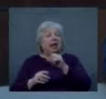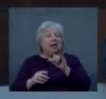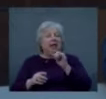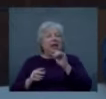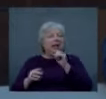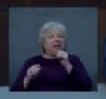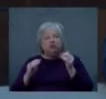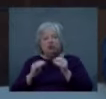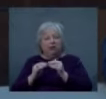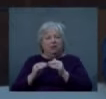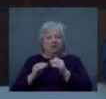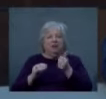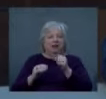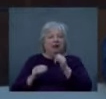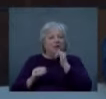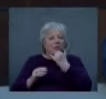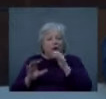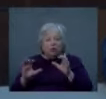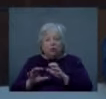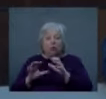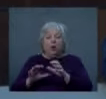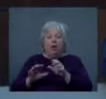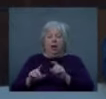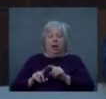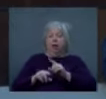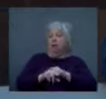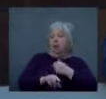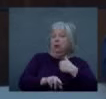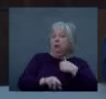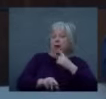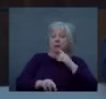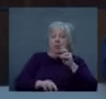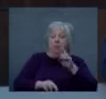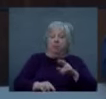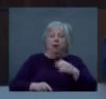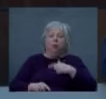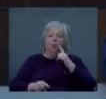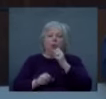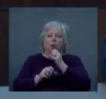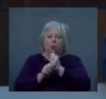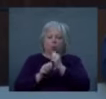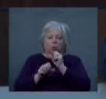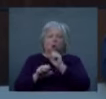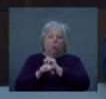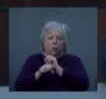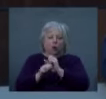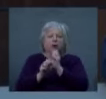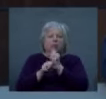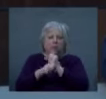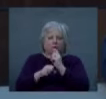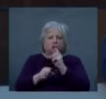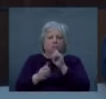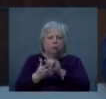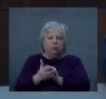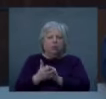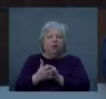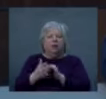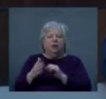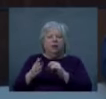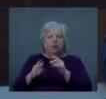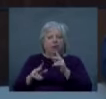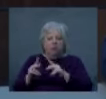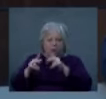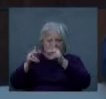wrongdoing, as long as I'm the mayor of this city, we will work to make certain that they are addressed and held to the utmost